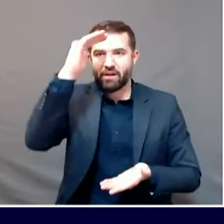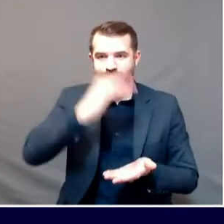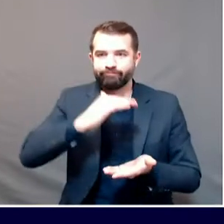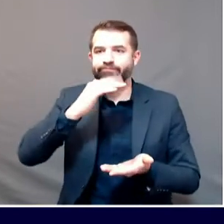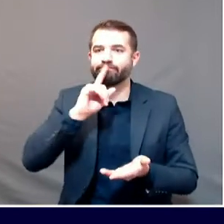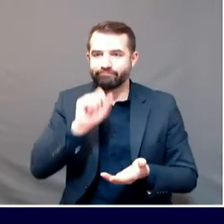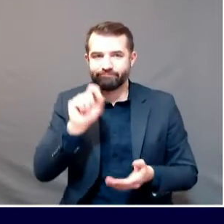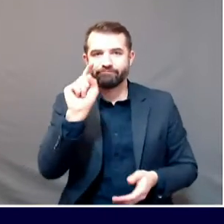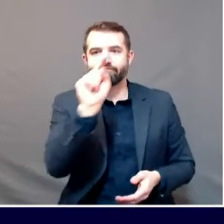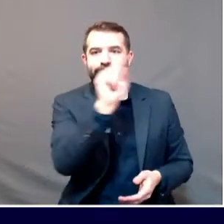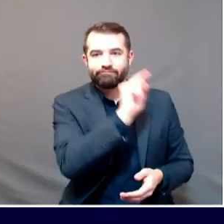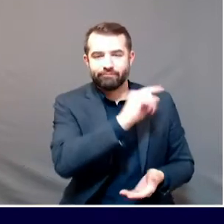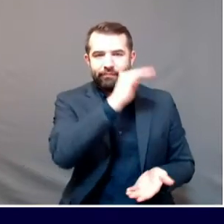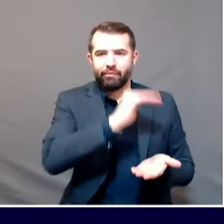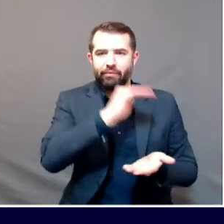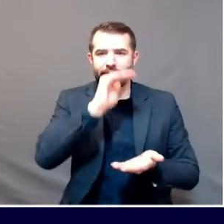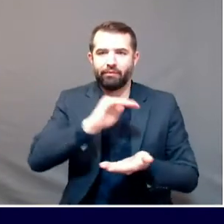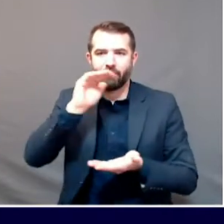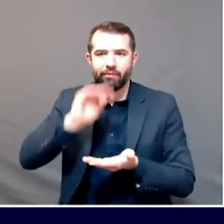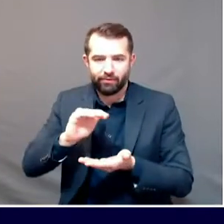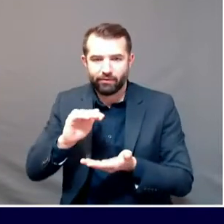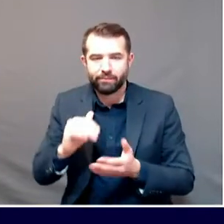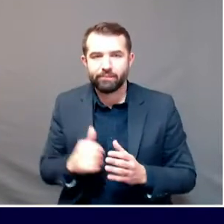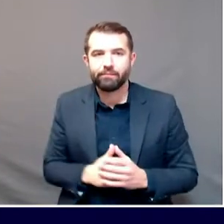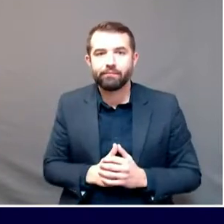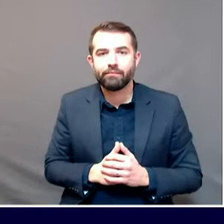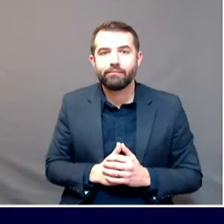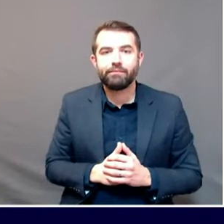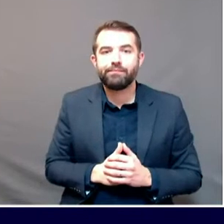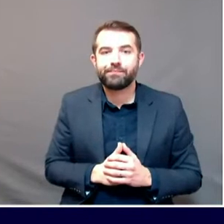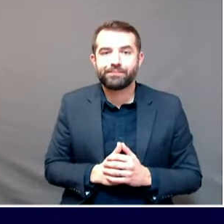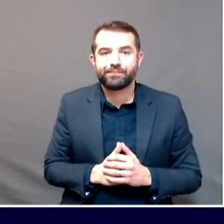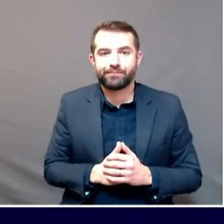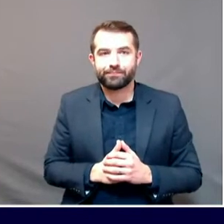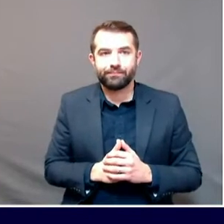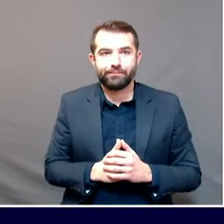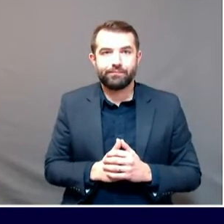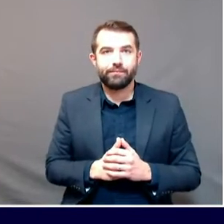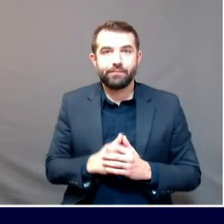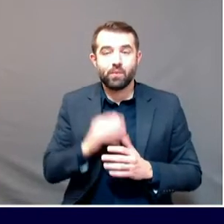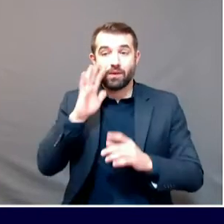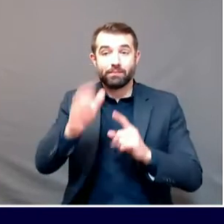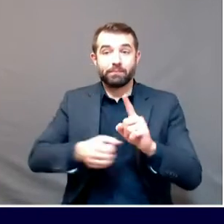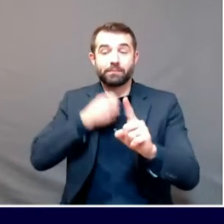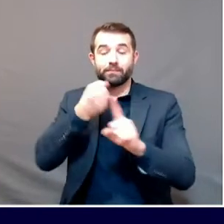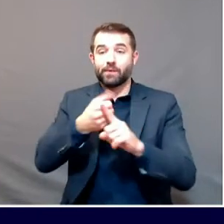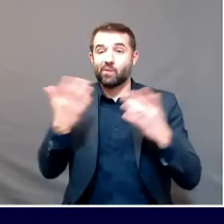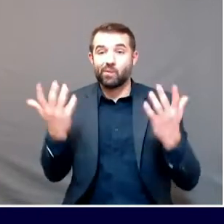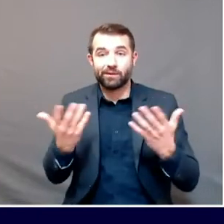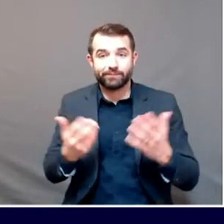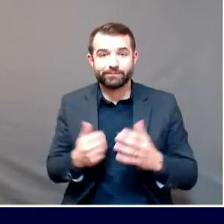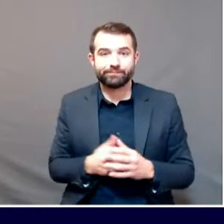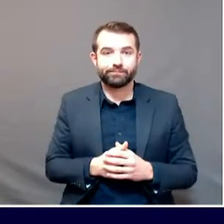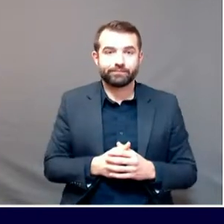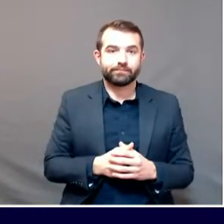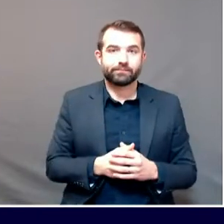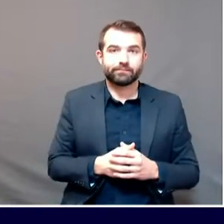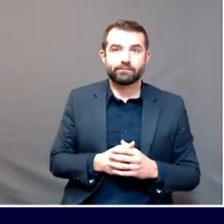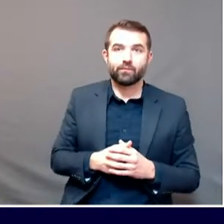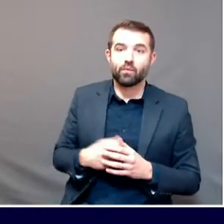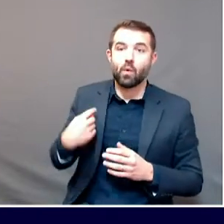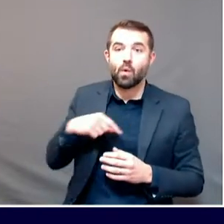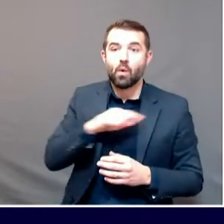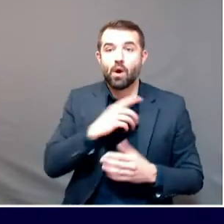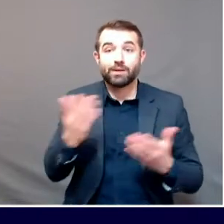my counterparts, this was an across the board reduction. As a result of that, Justin, Maine, we do not have